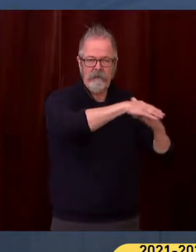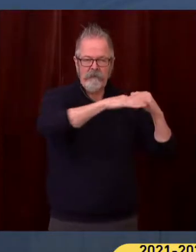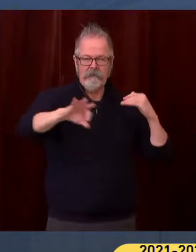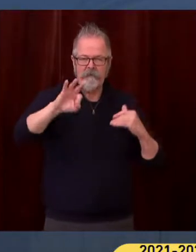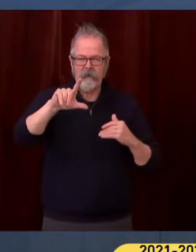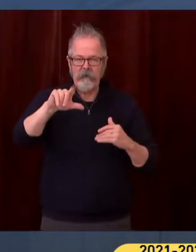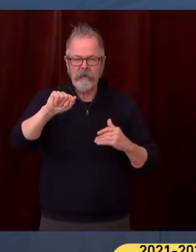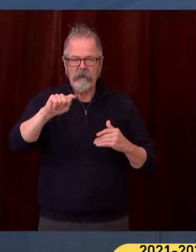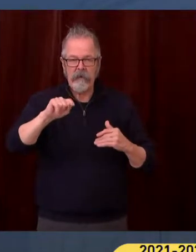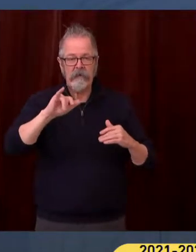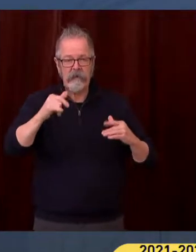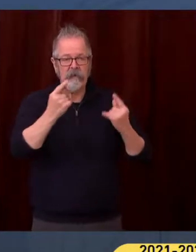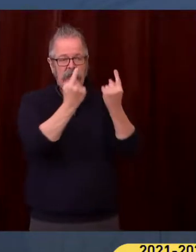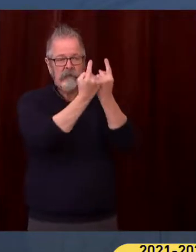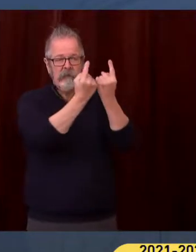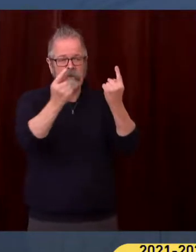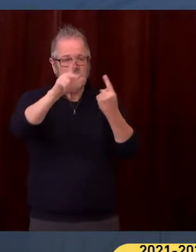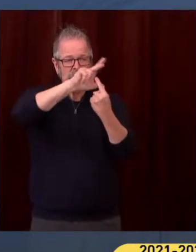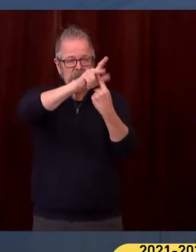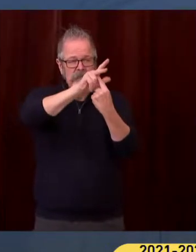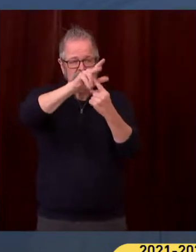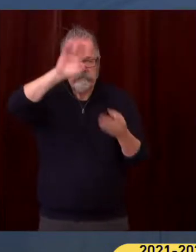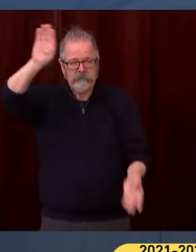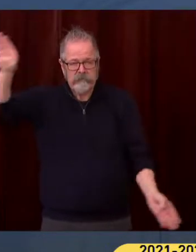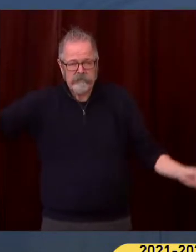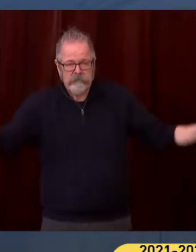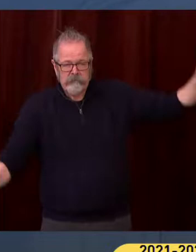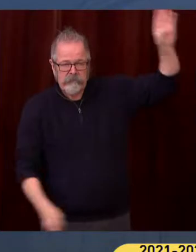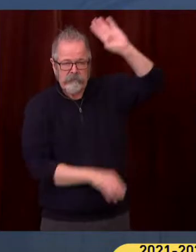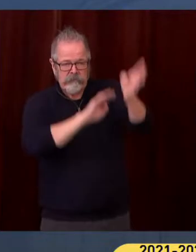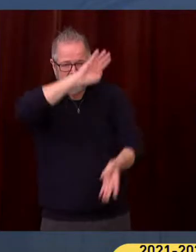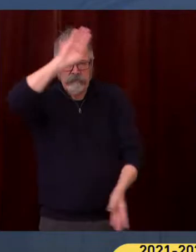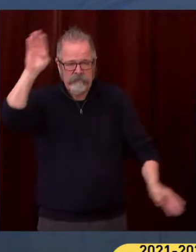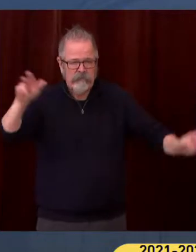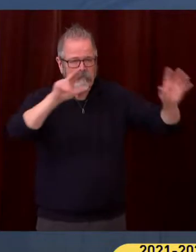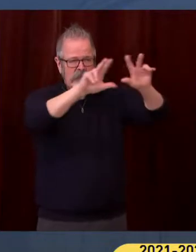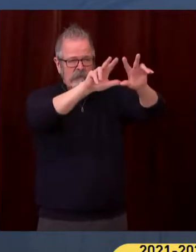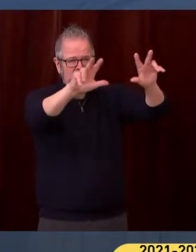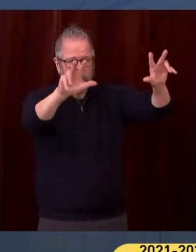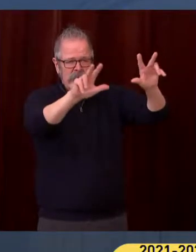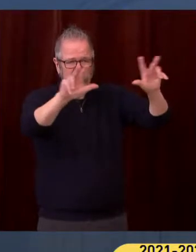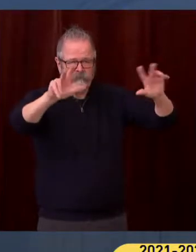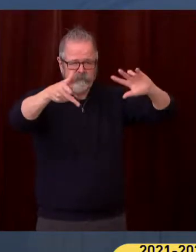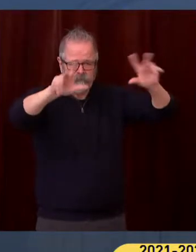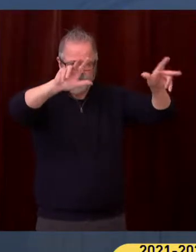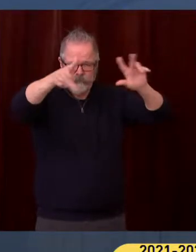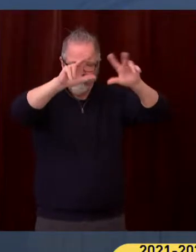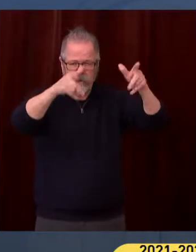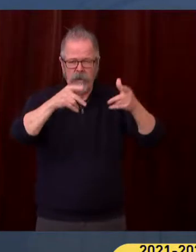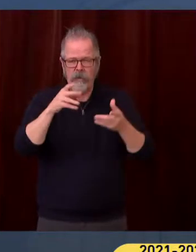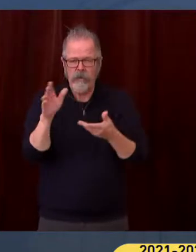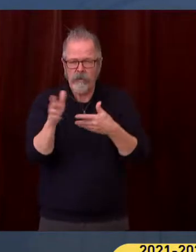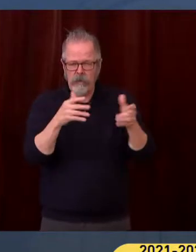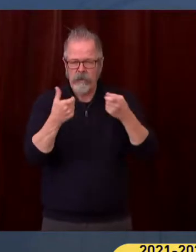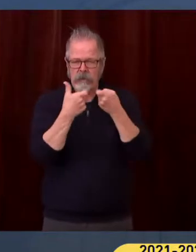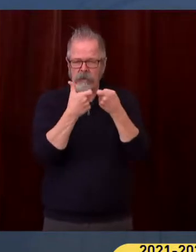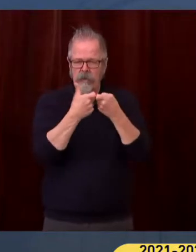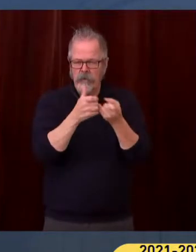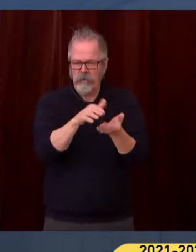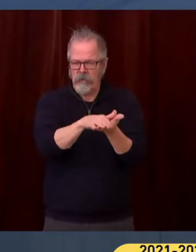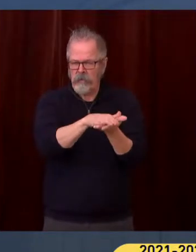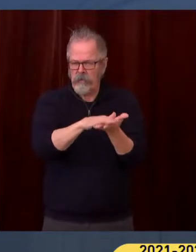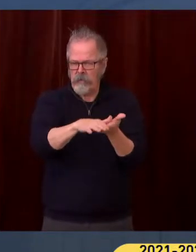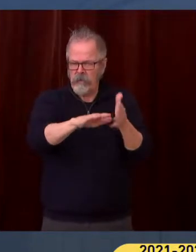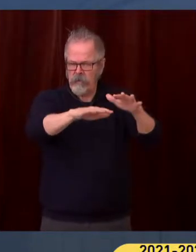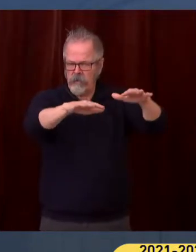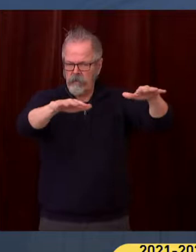perfectly clean electricity, no pollution. Each one of them represents jobs. This is 250 permanent jobs in Adams County and who knows